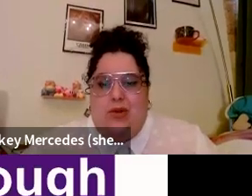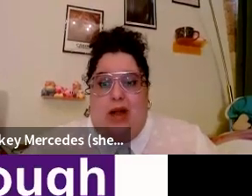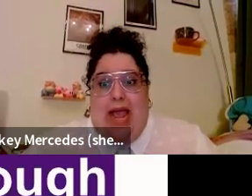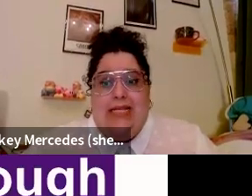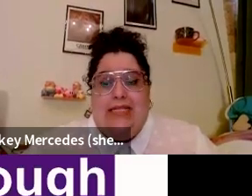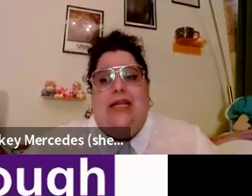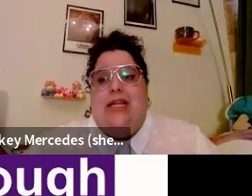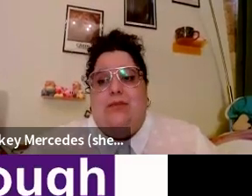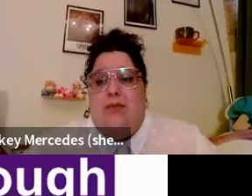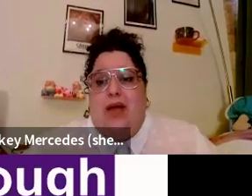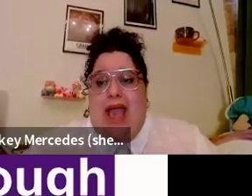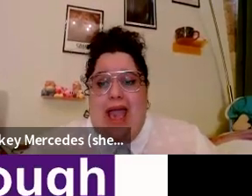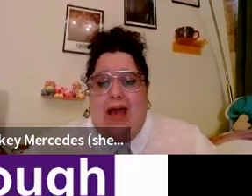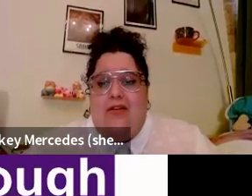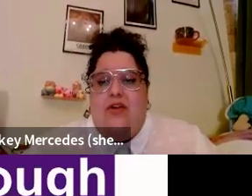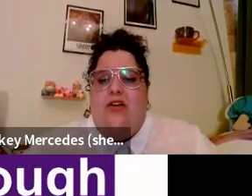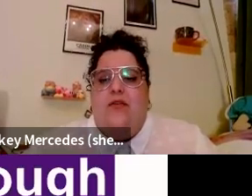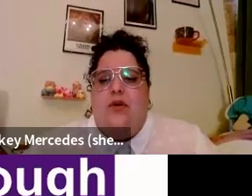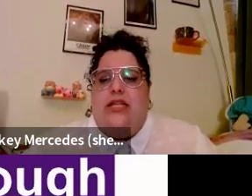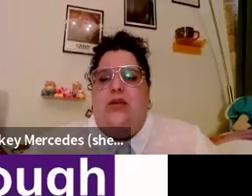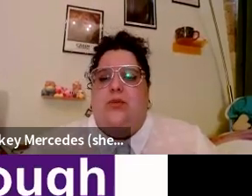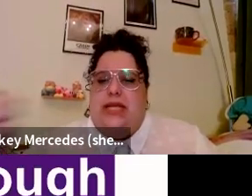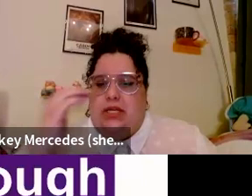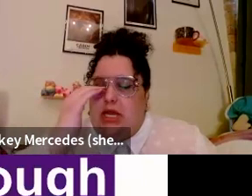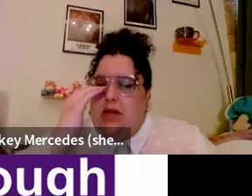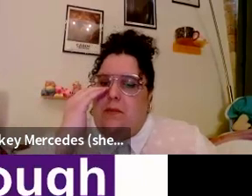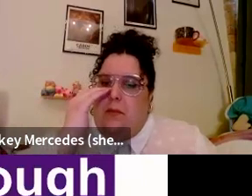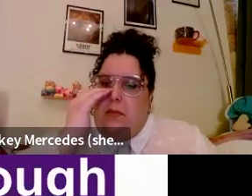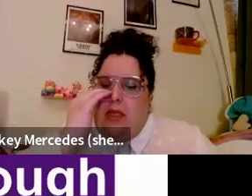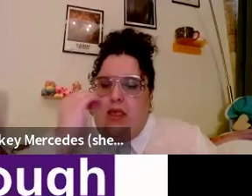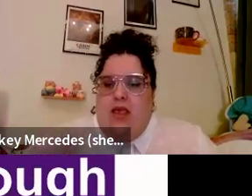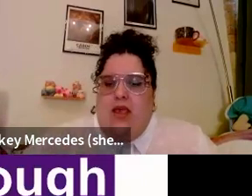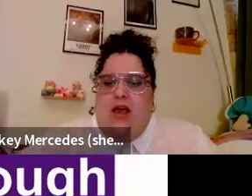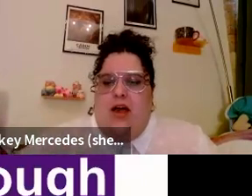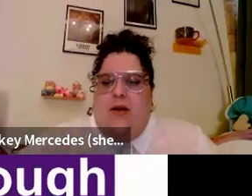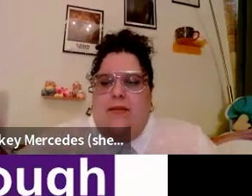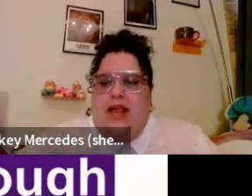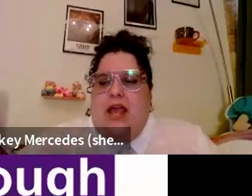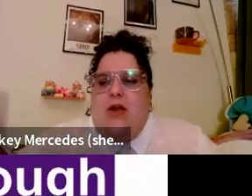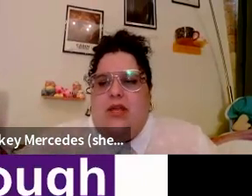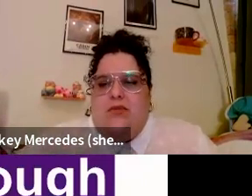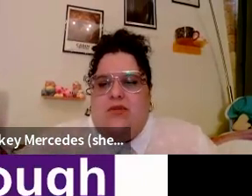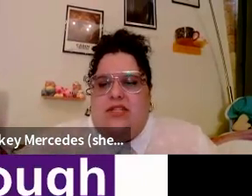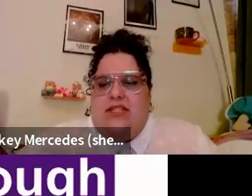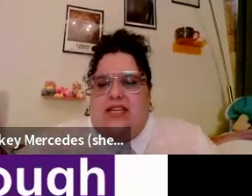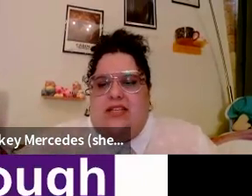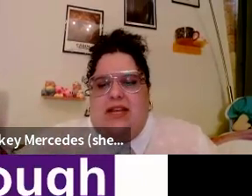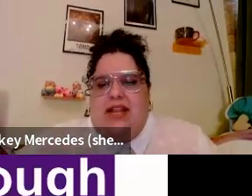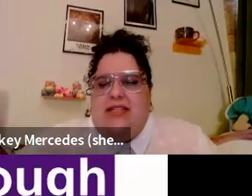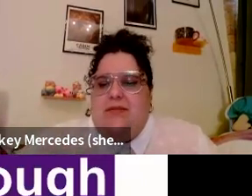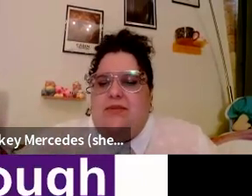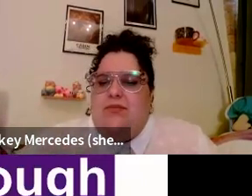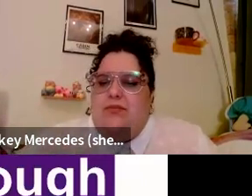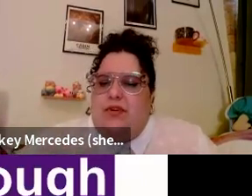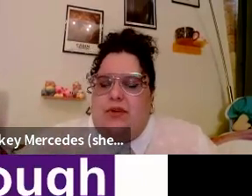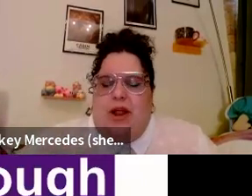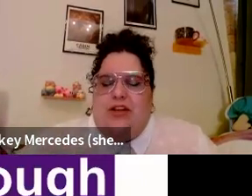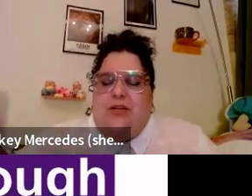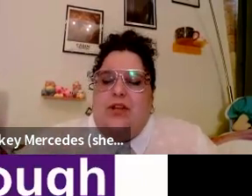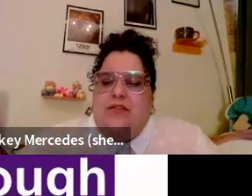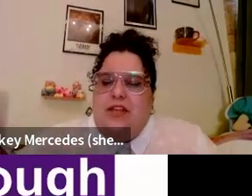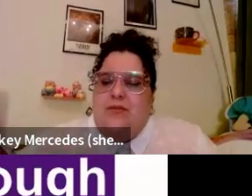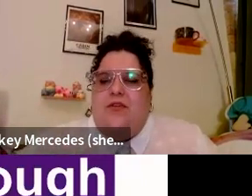did. I called my mother again. She said she told them she could not comprehend why the court did not serve her child.